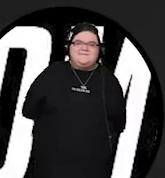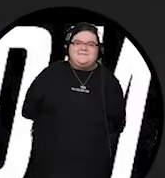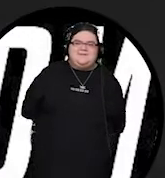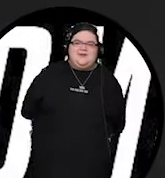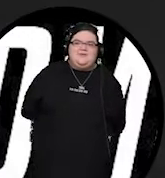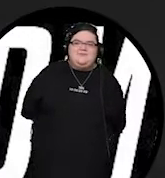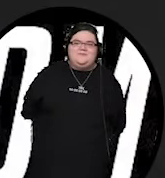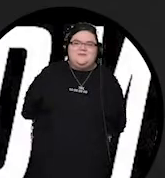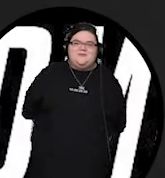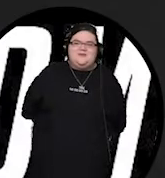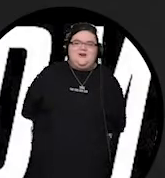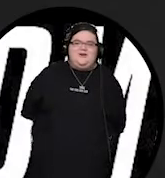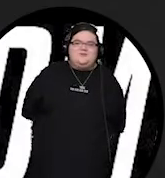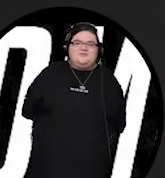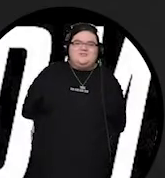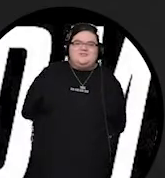Oh, no.